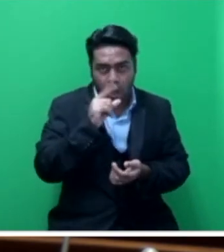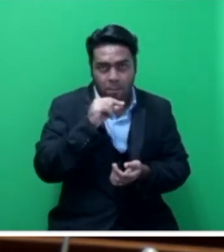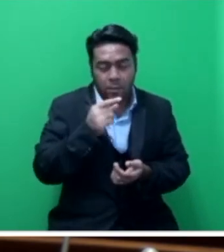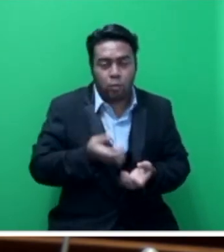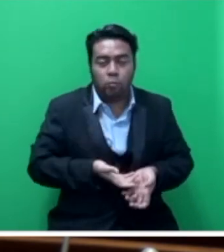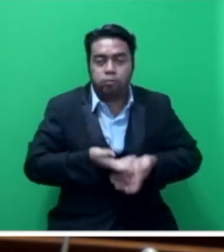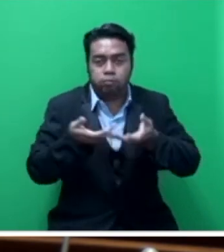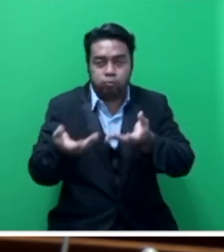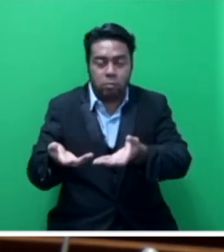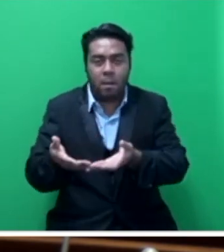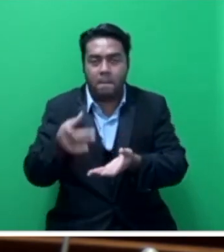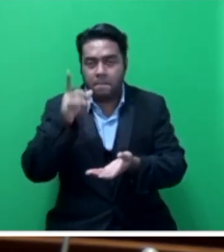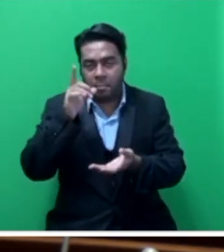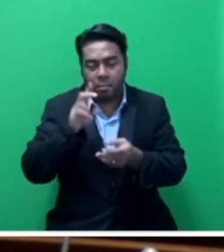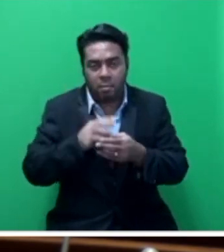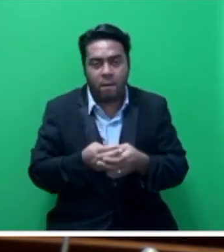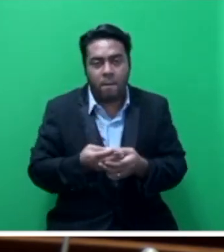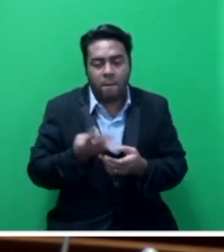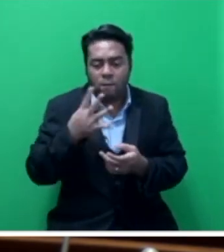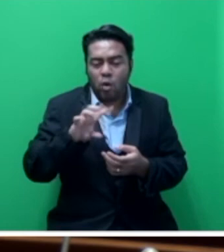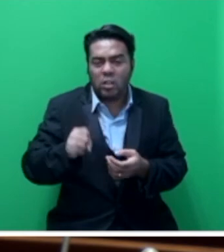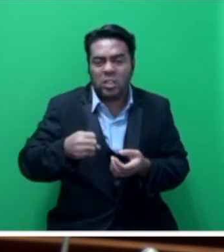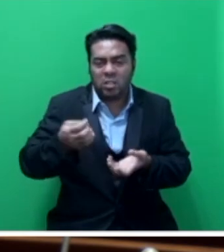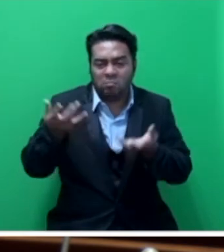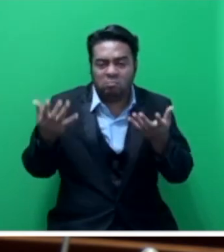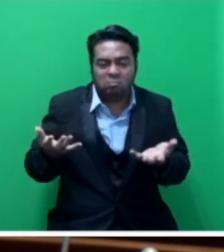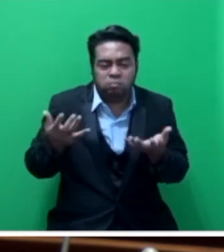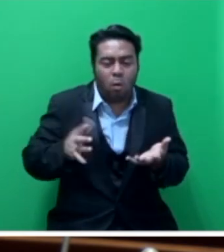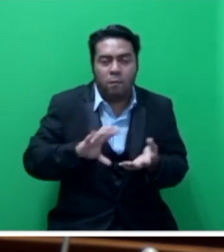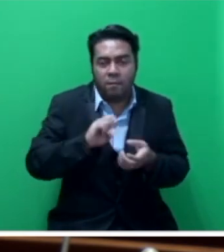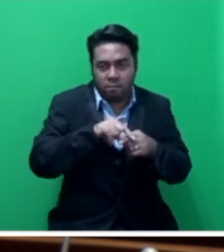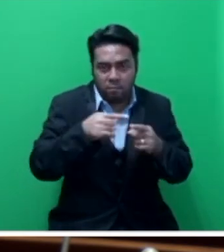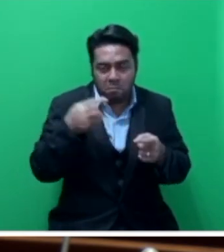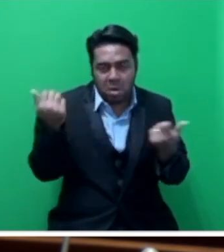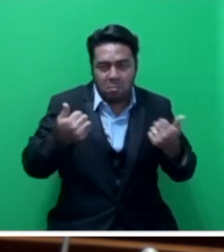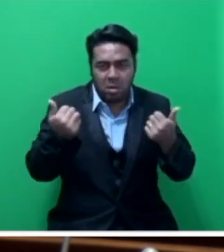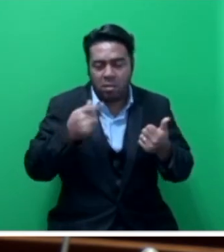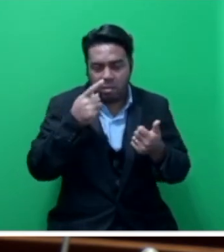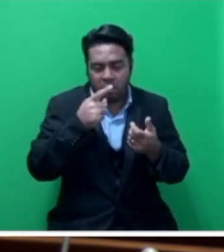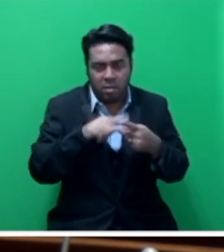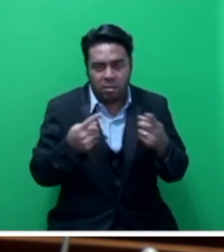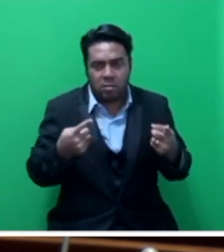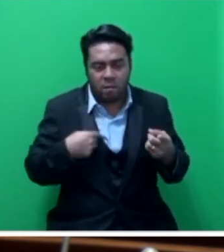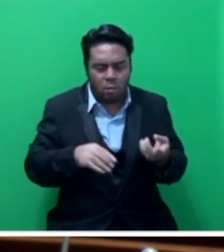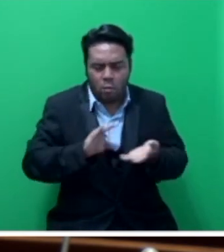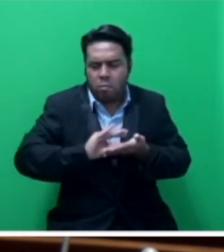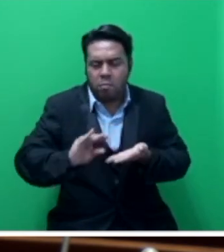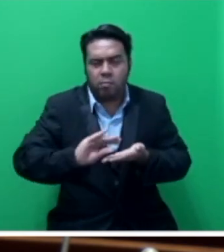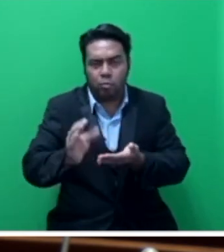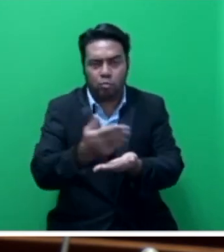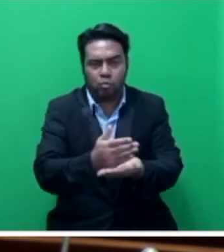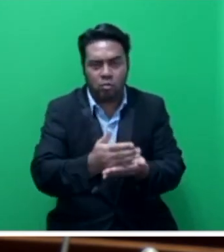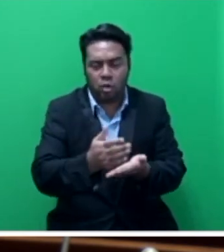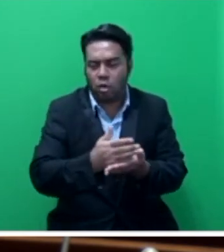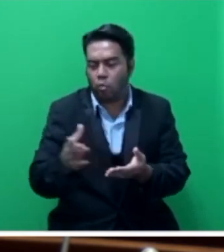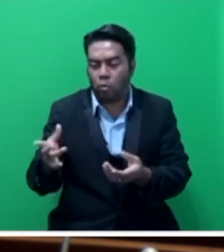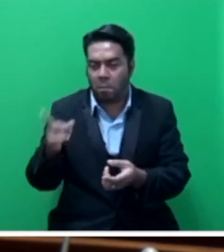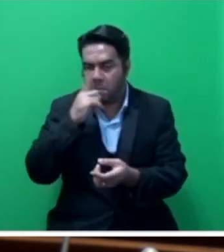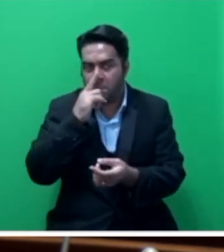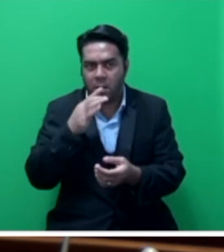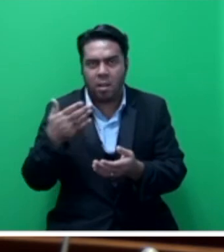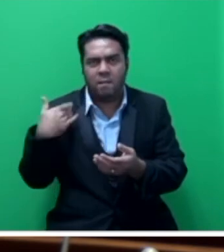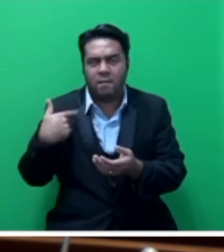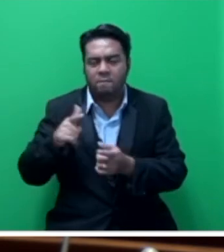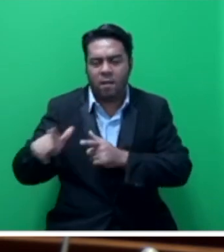aid distributed, including food and non-food rations, tarpaulins, tents, hygiene and emergency response kits. Additionally,